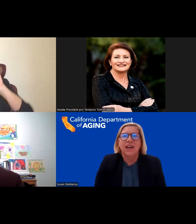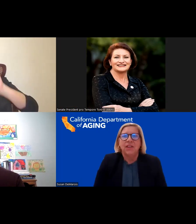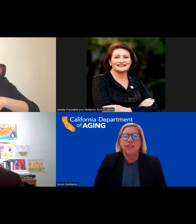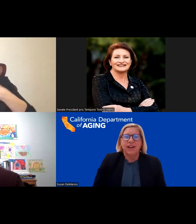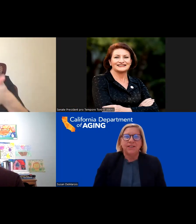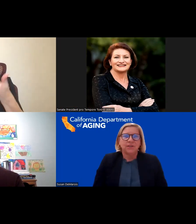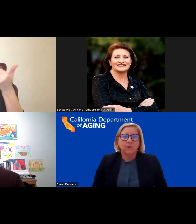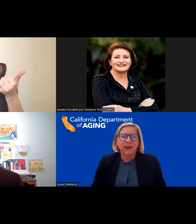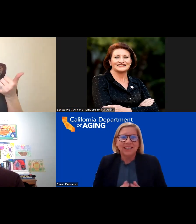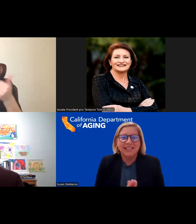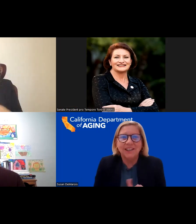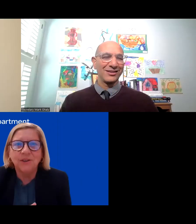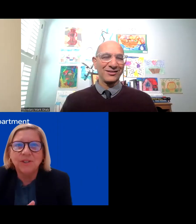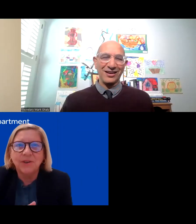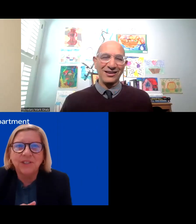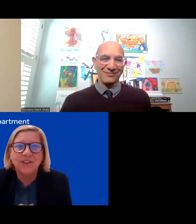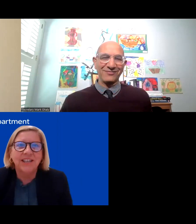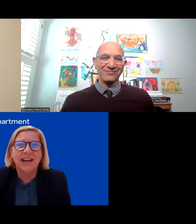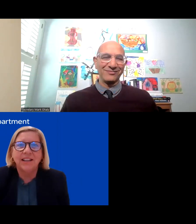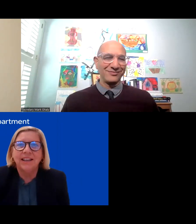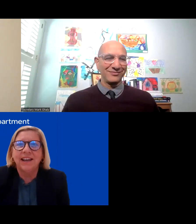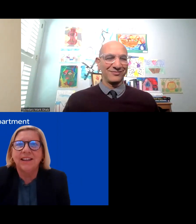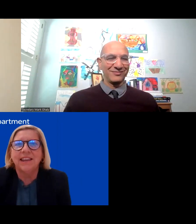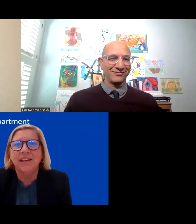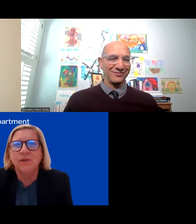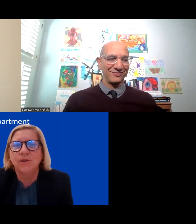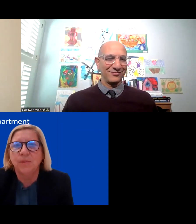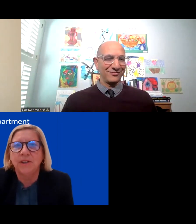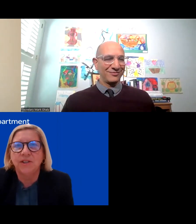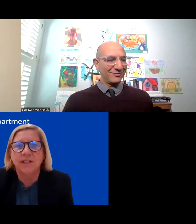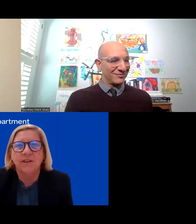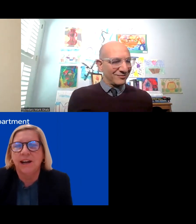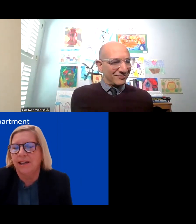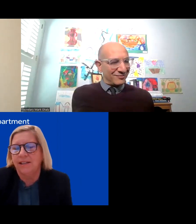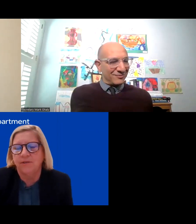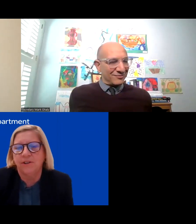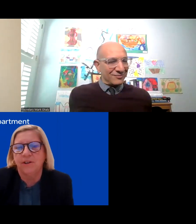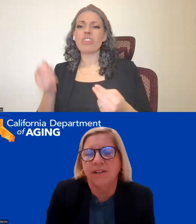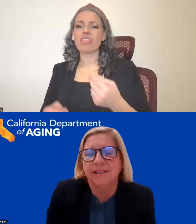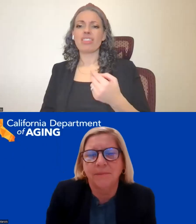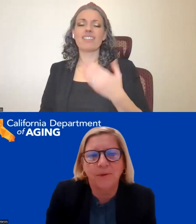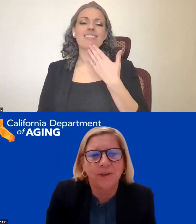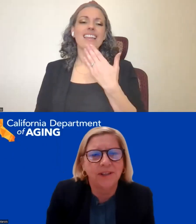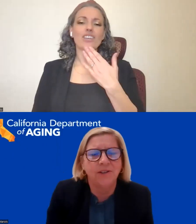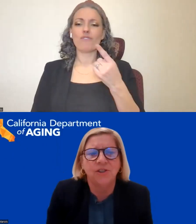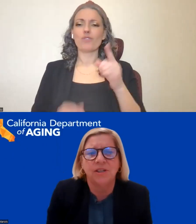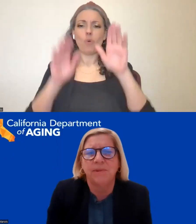yes? That is correct. Thank you, Secretary Galley, and thank you so much, Senator Atkins, for your exemplary leadership and